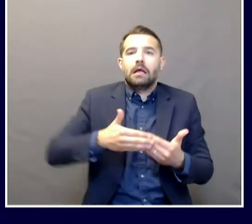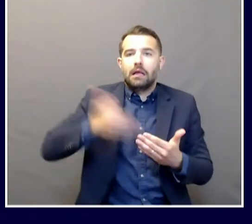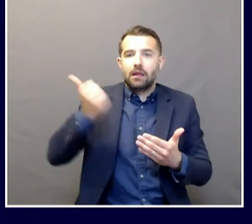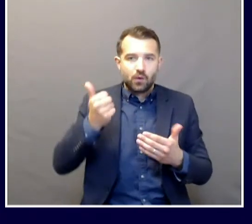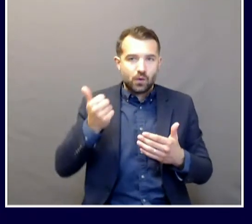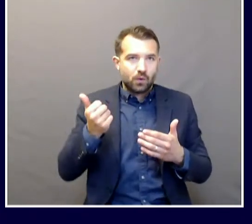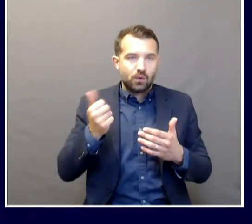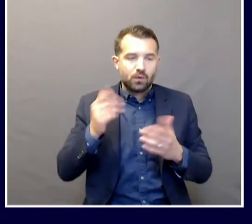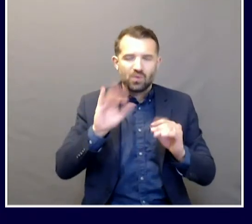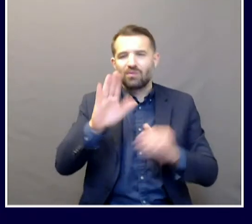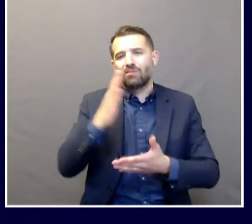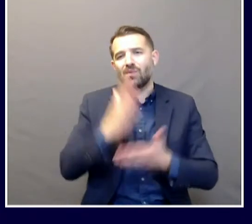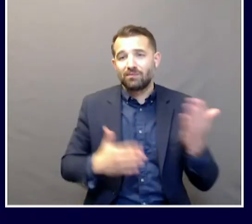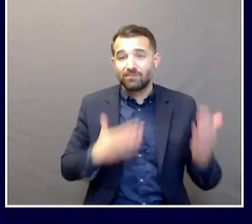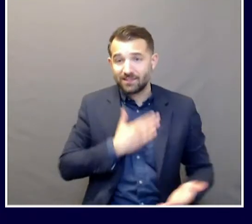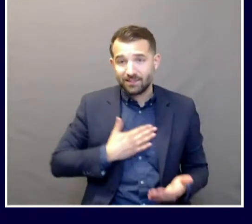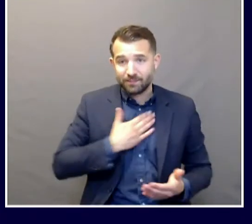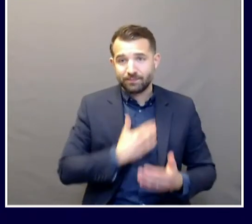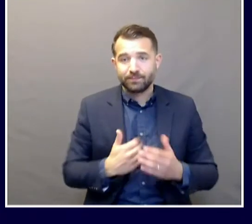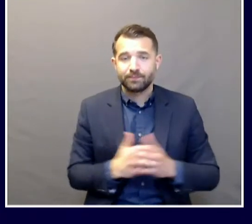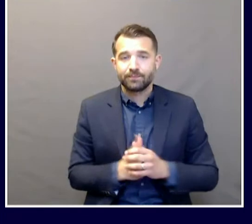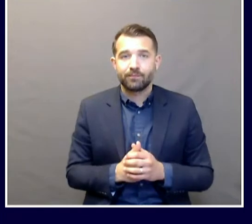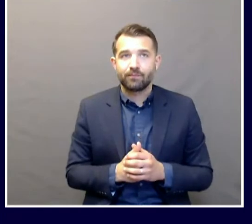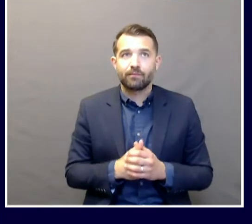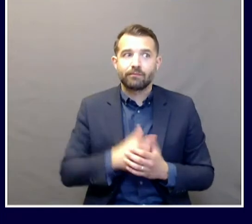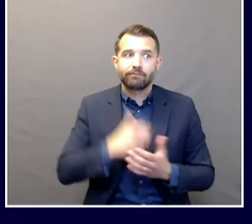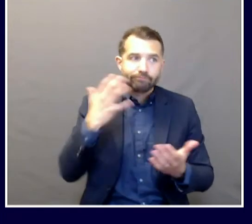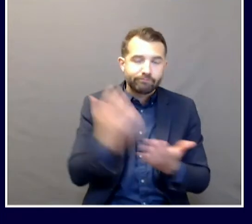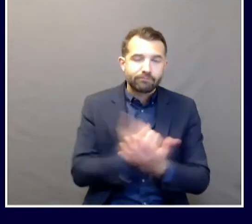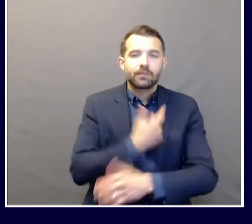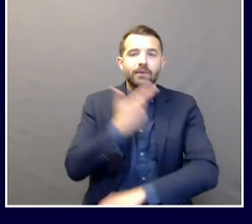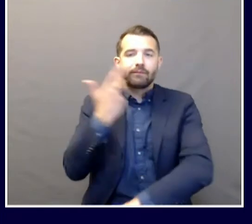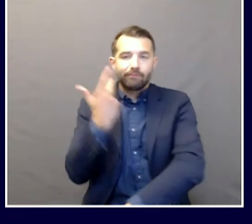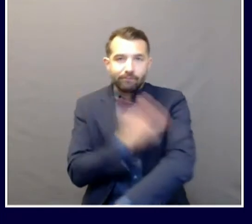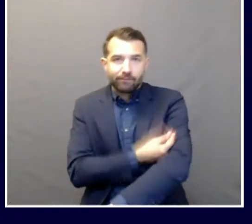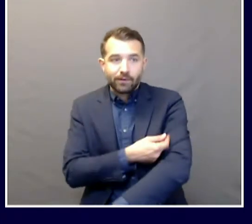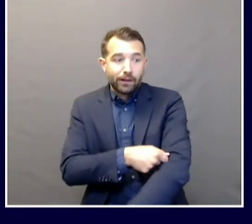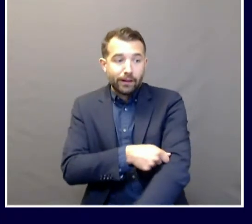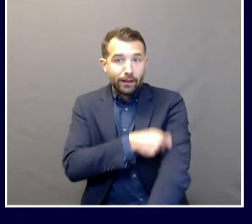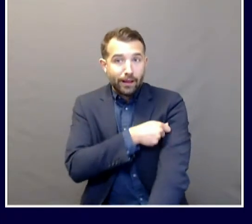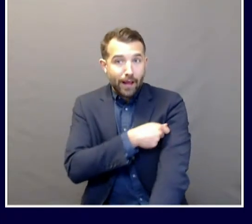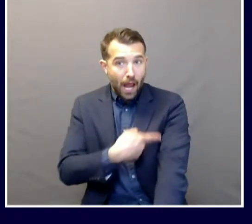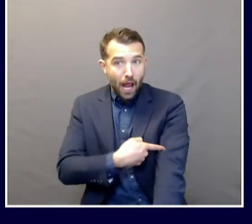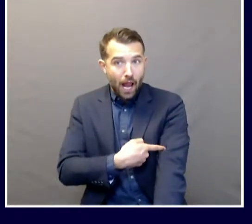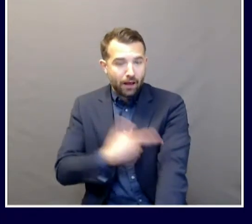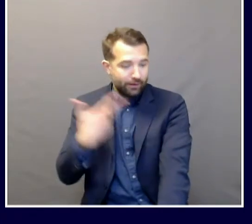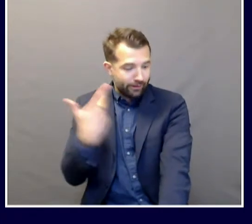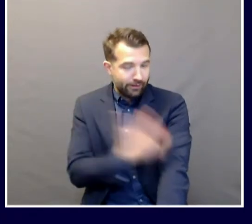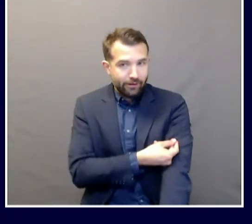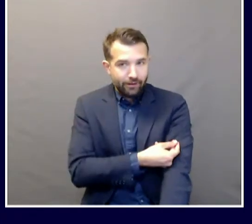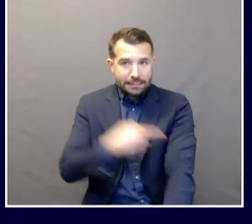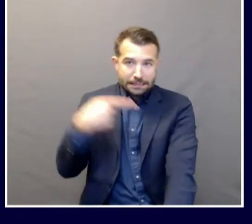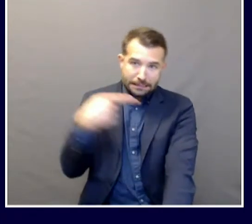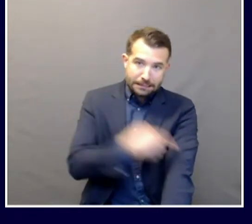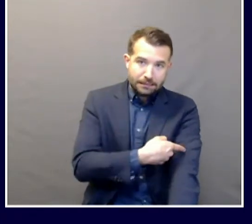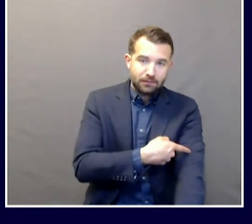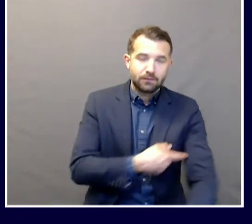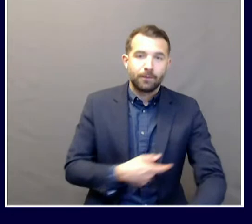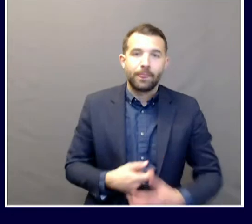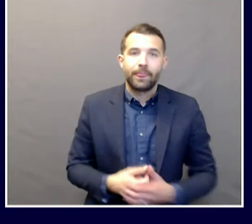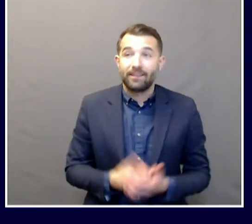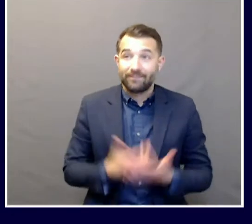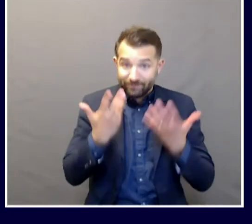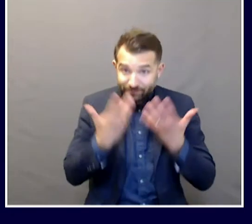part, to take us up on the offer to go get your shots. The sooner we all get vaccinated, the sooner we will be at the other end of this